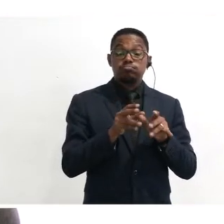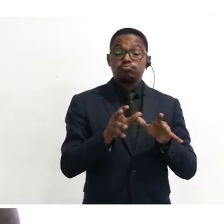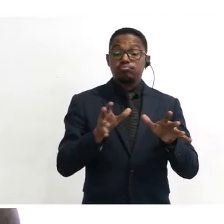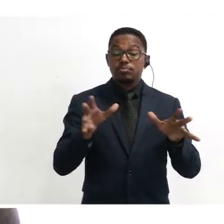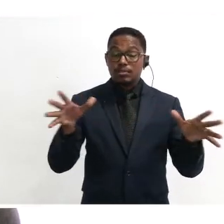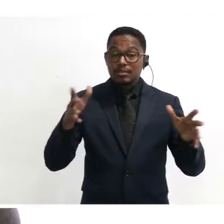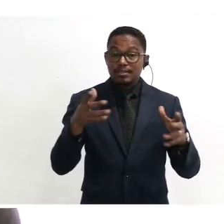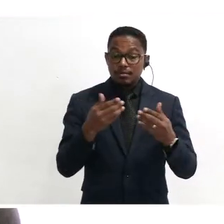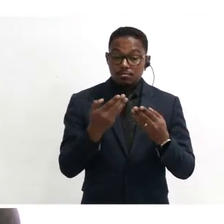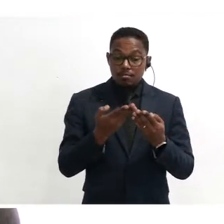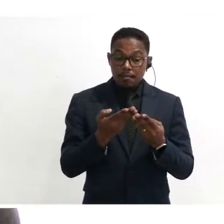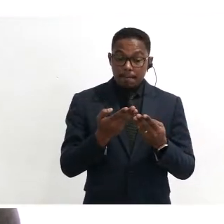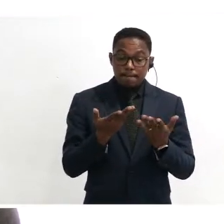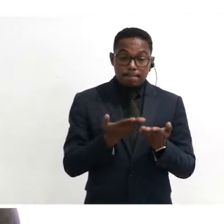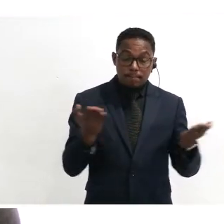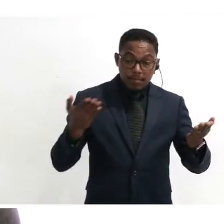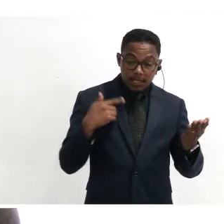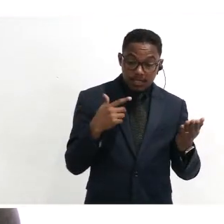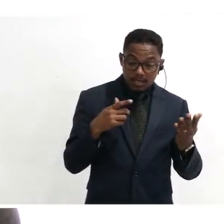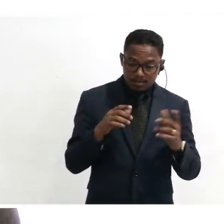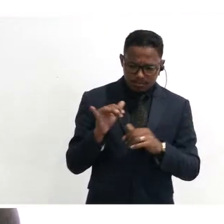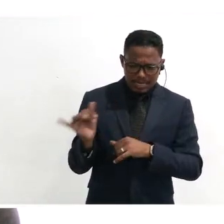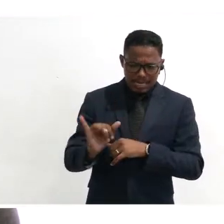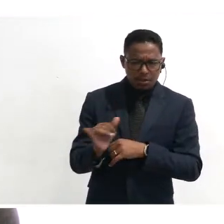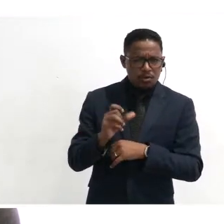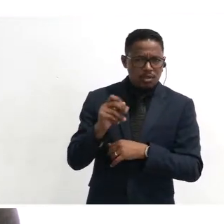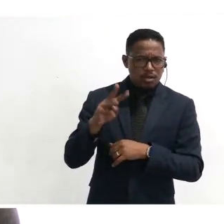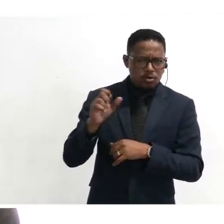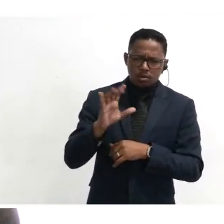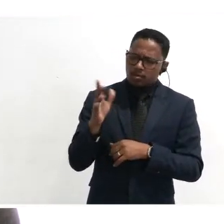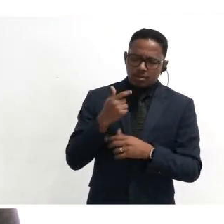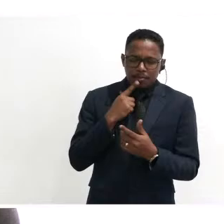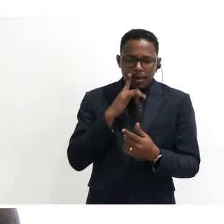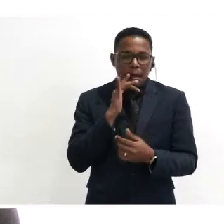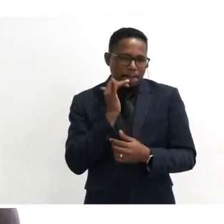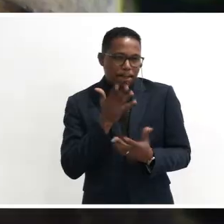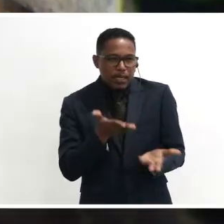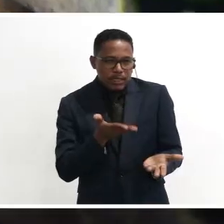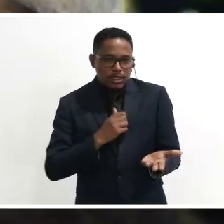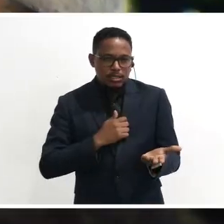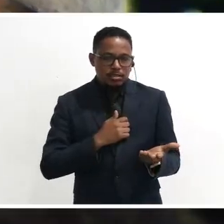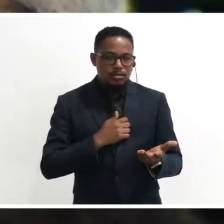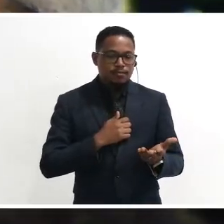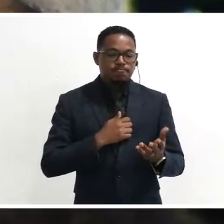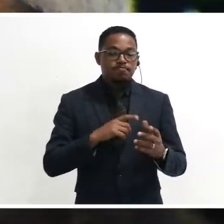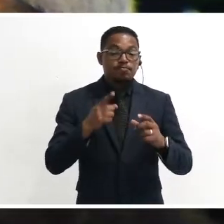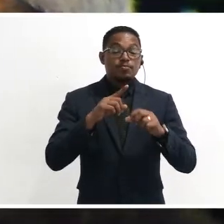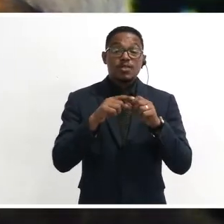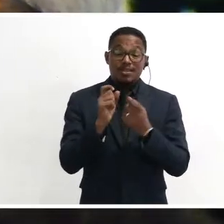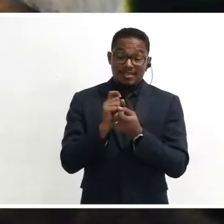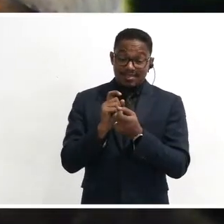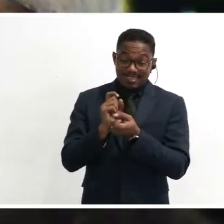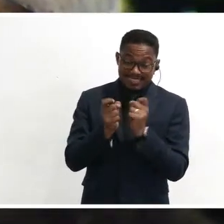silicon. And it's hard to change that very much. So